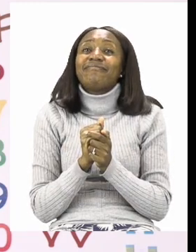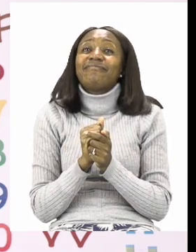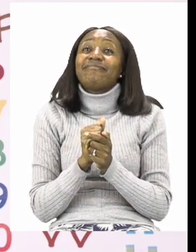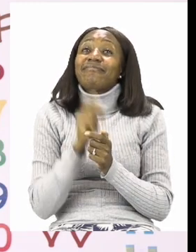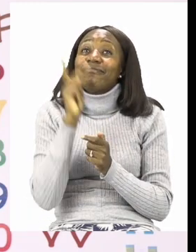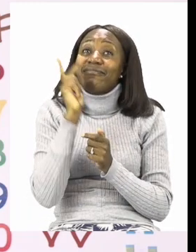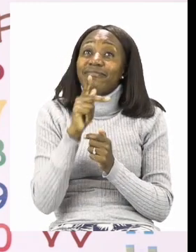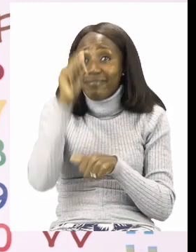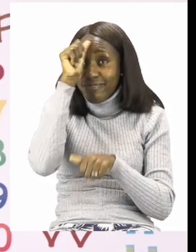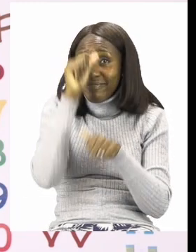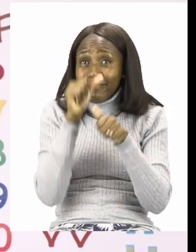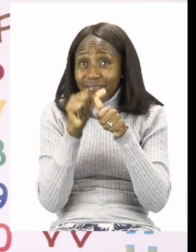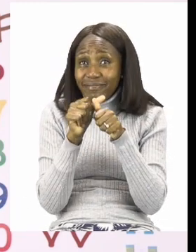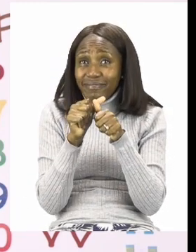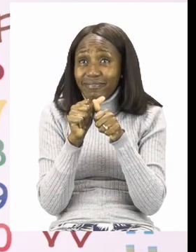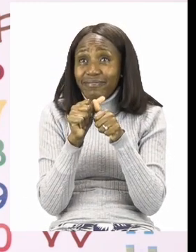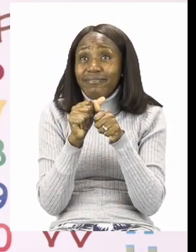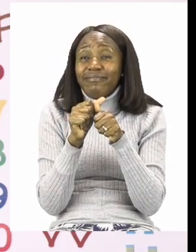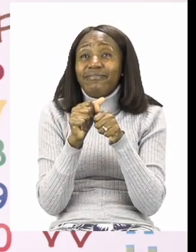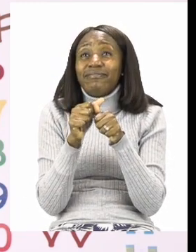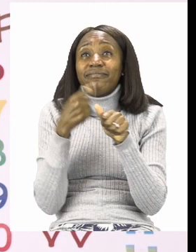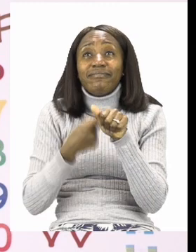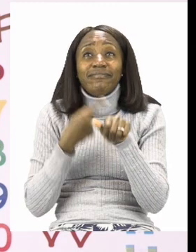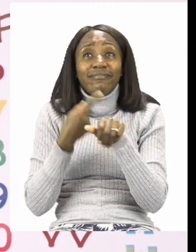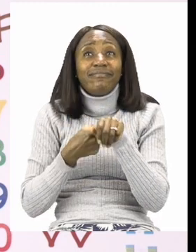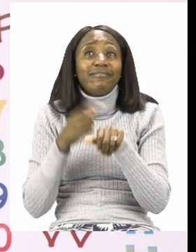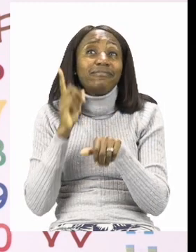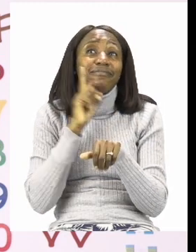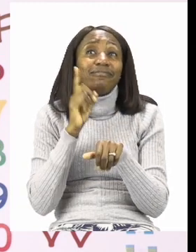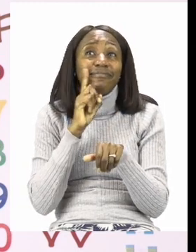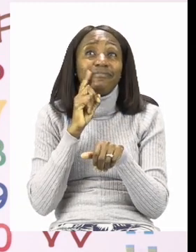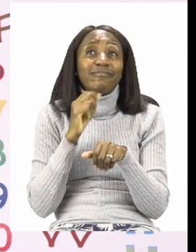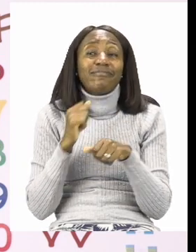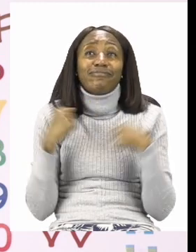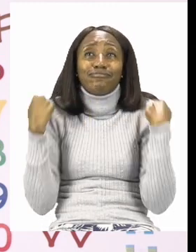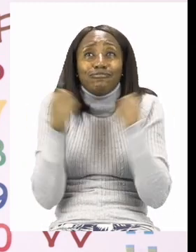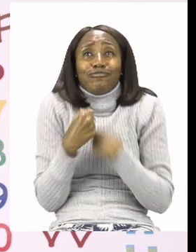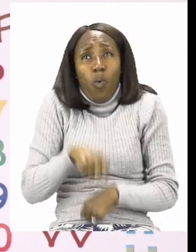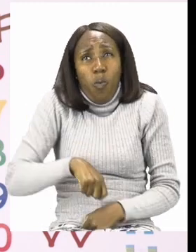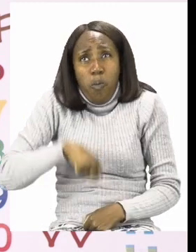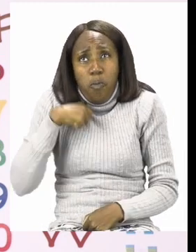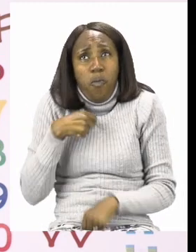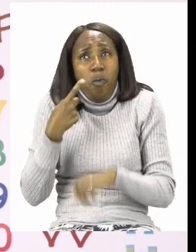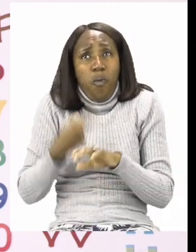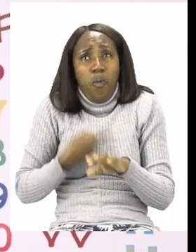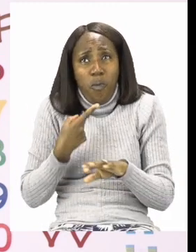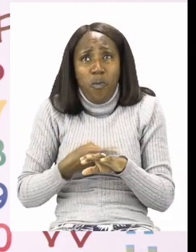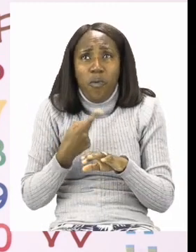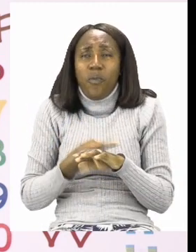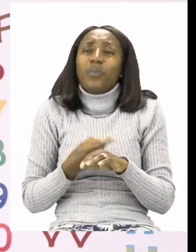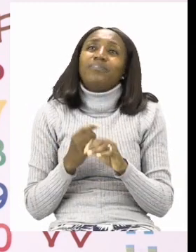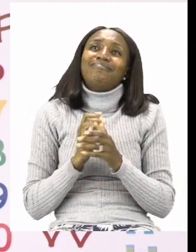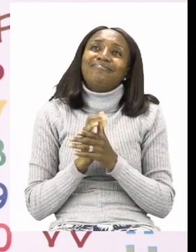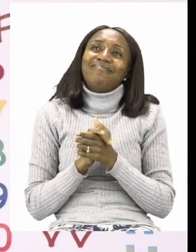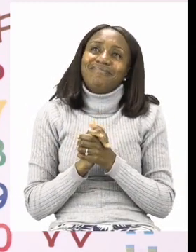to remember to stay safe. You have to remember to stay warm, and please take